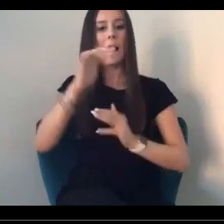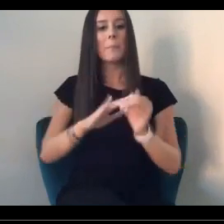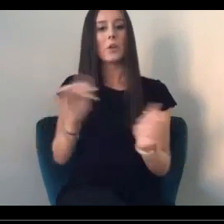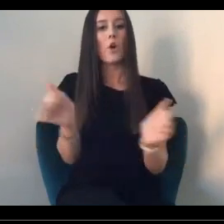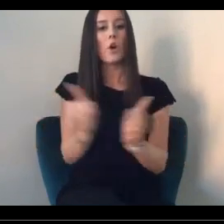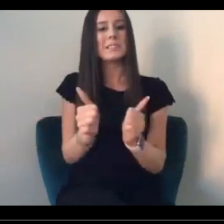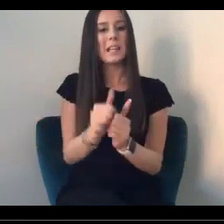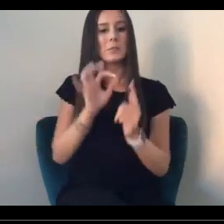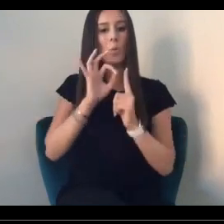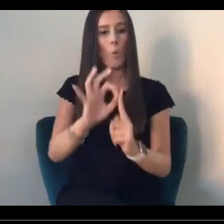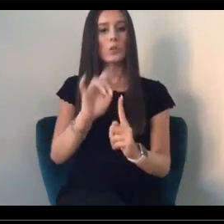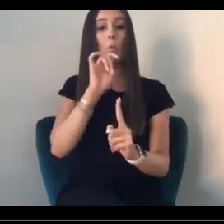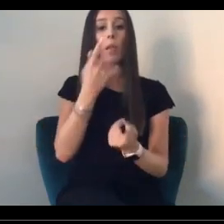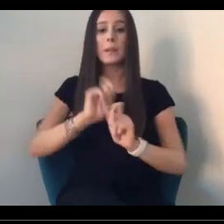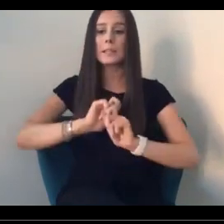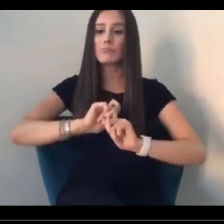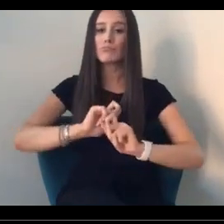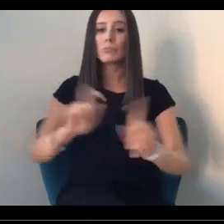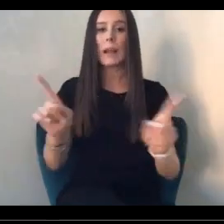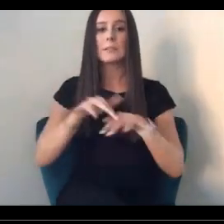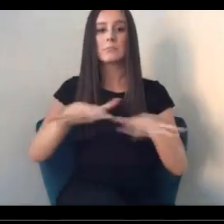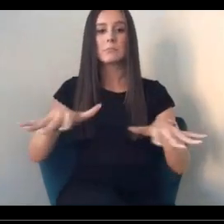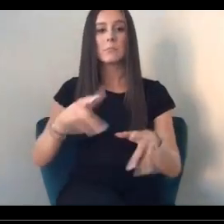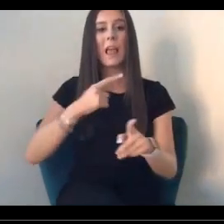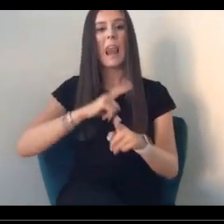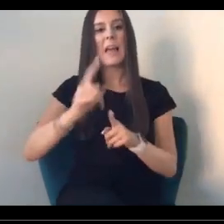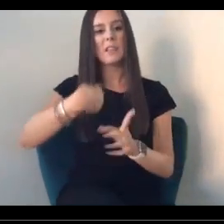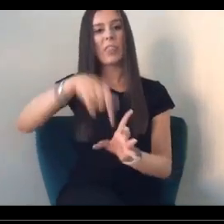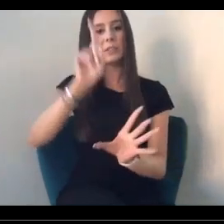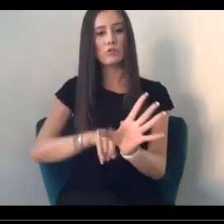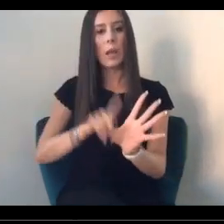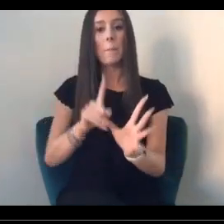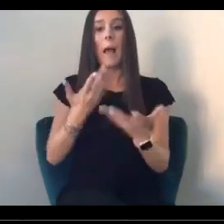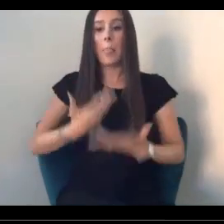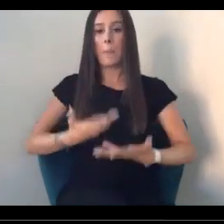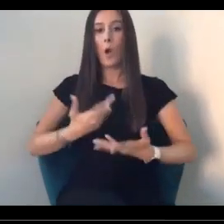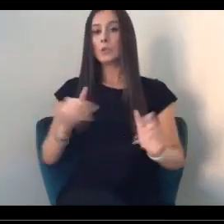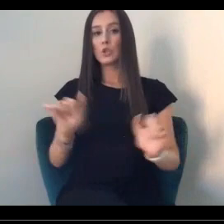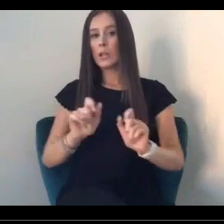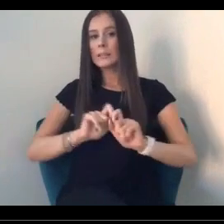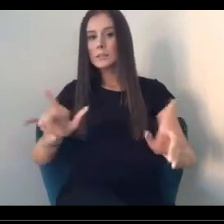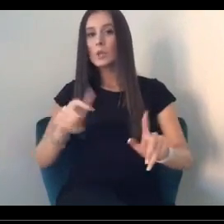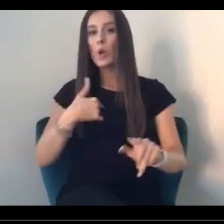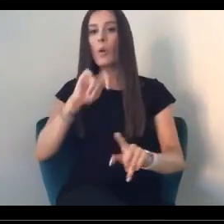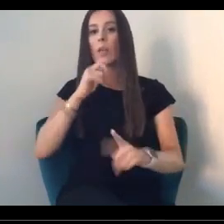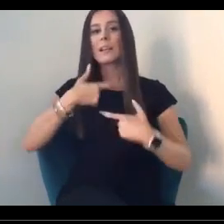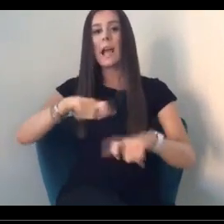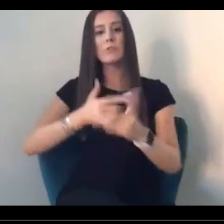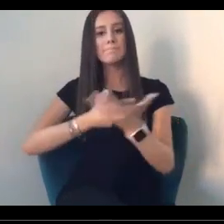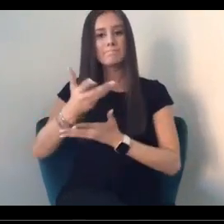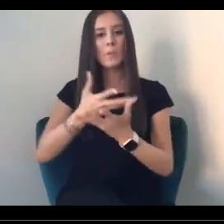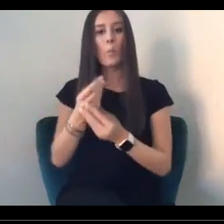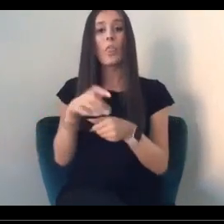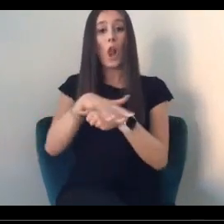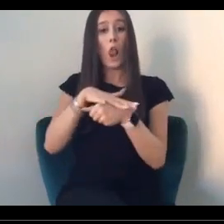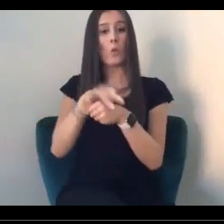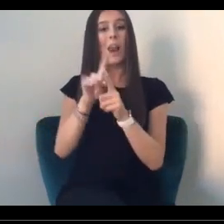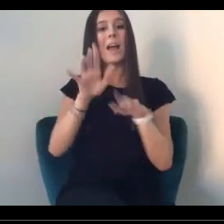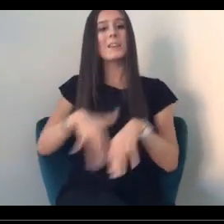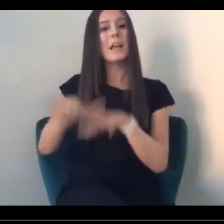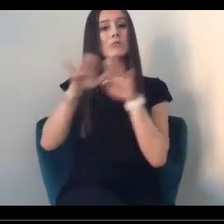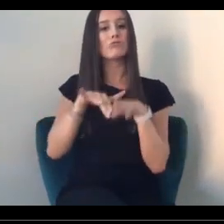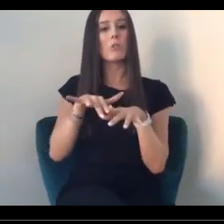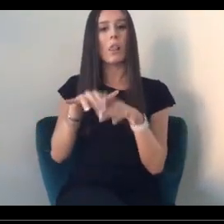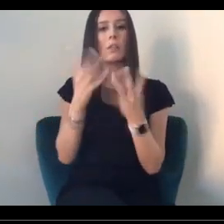year. In the meantime, we'll continue to work hard with local stakeholders, national stakeholders,